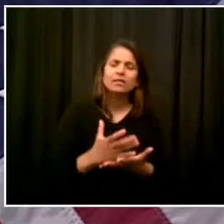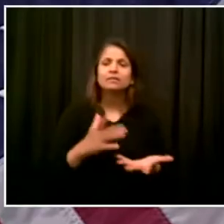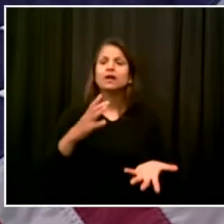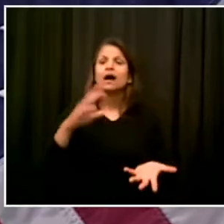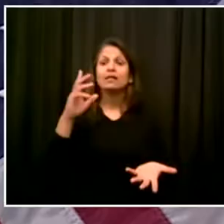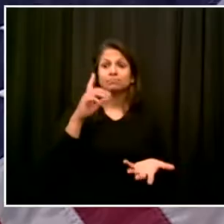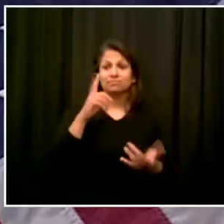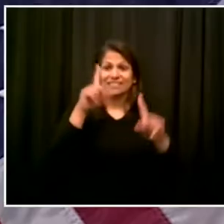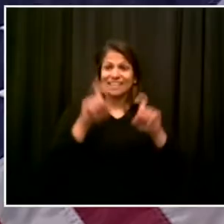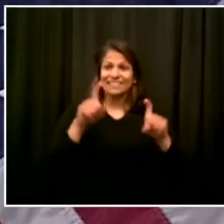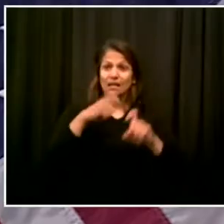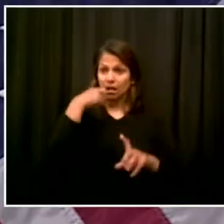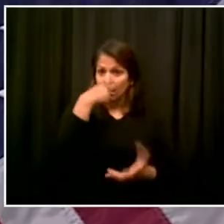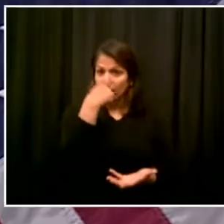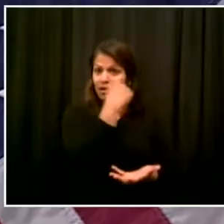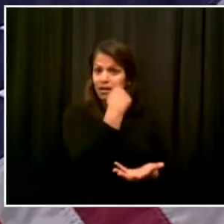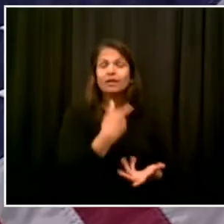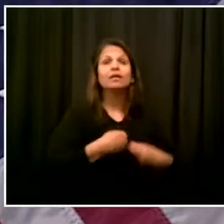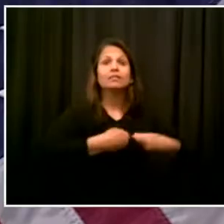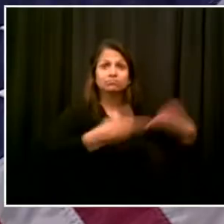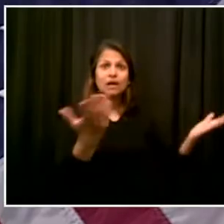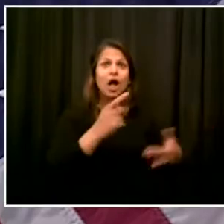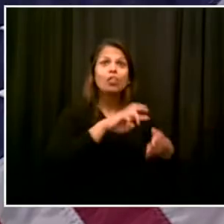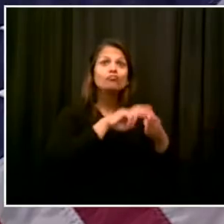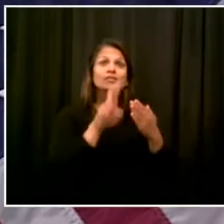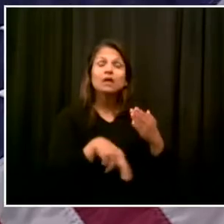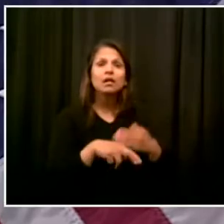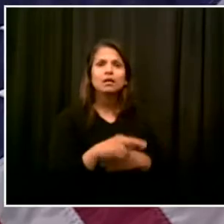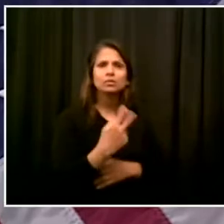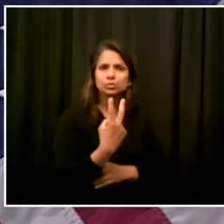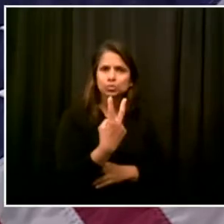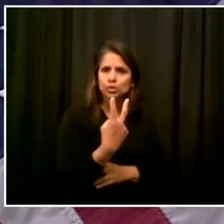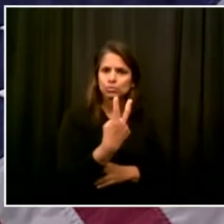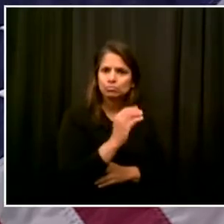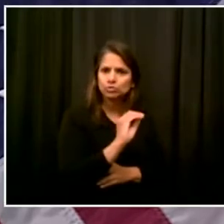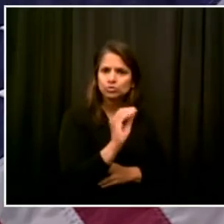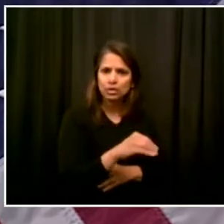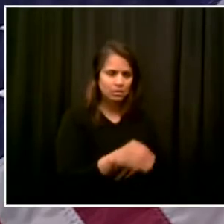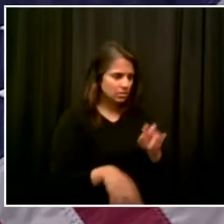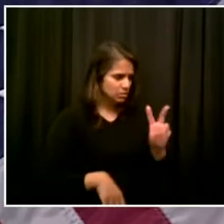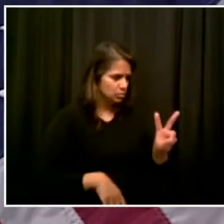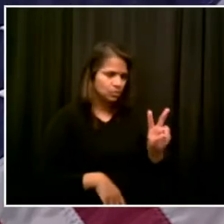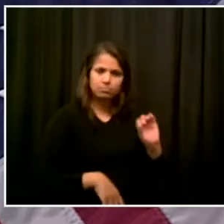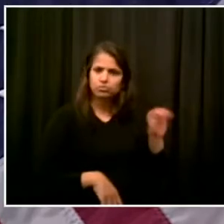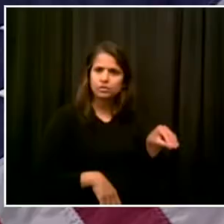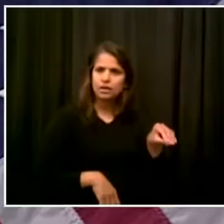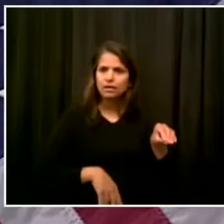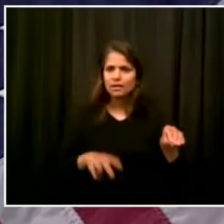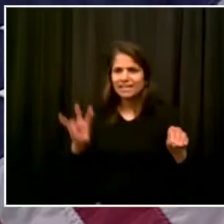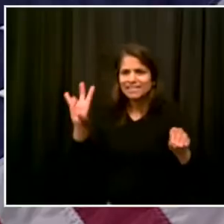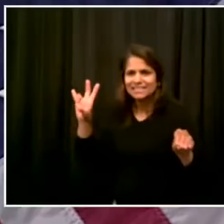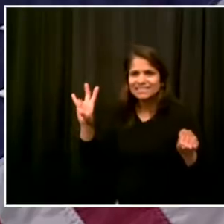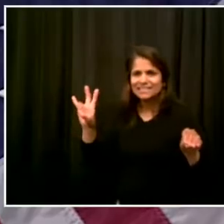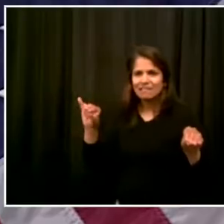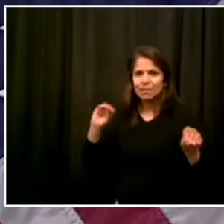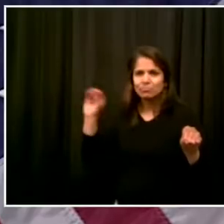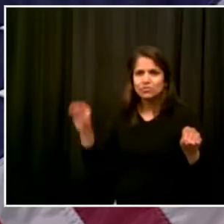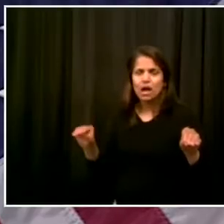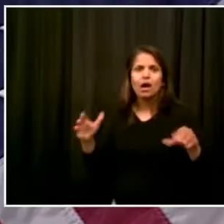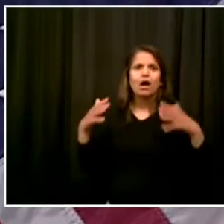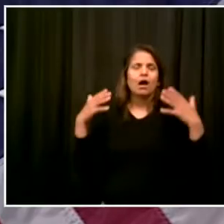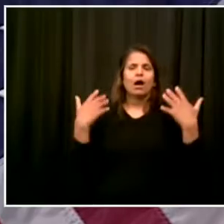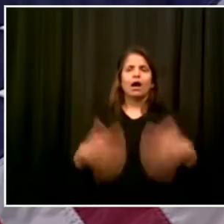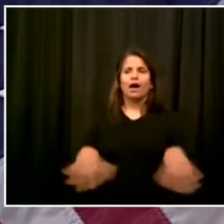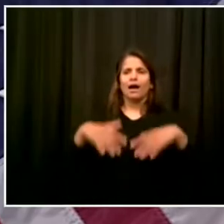always try and think about those 6 feet. But you did it. And the fact that we've gotten this far so that now we can